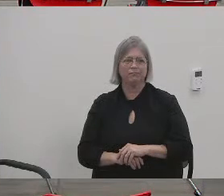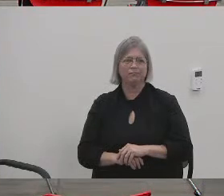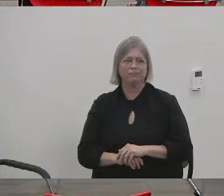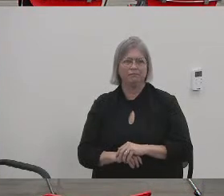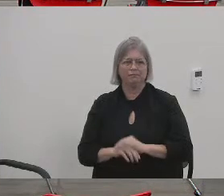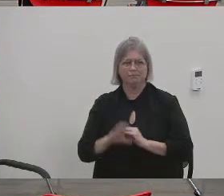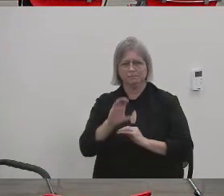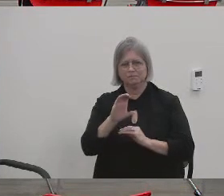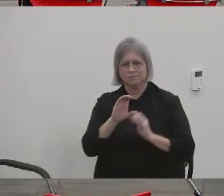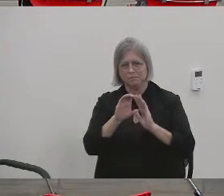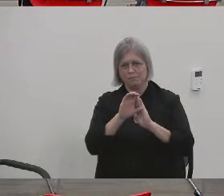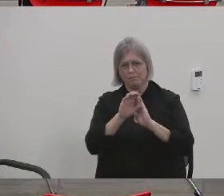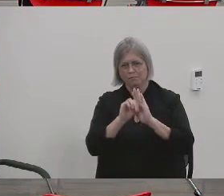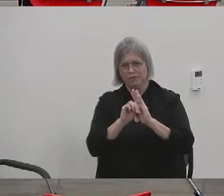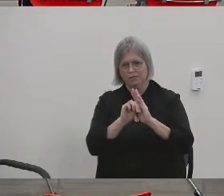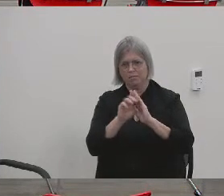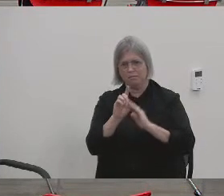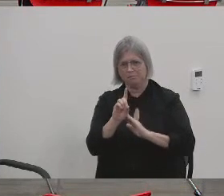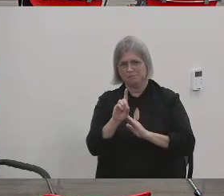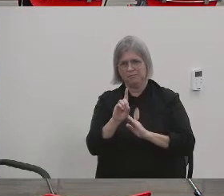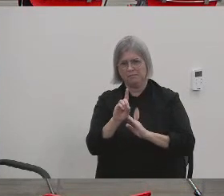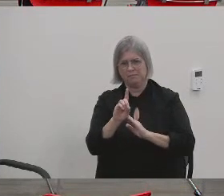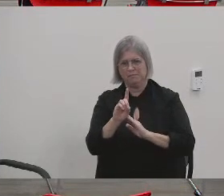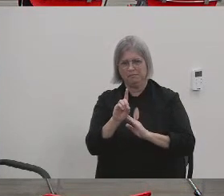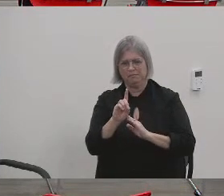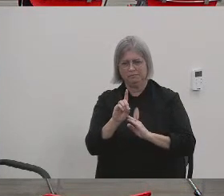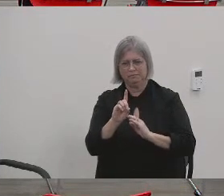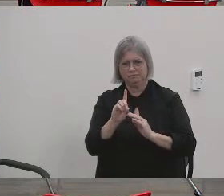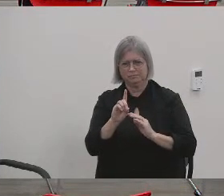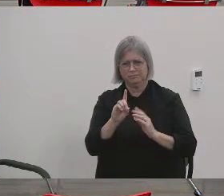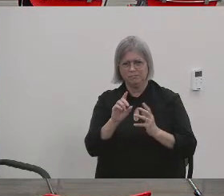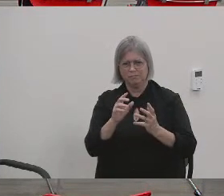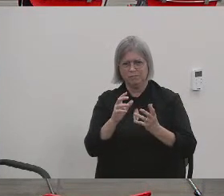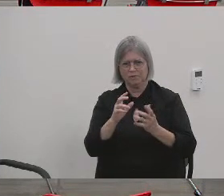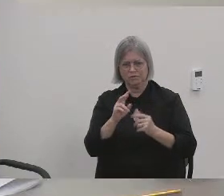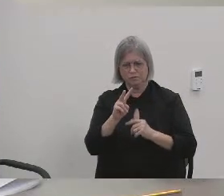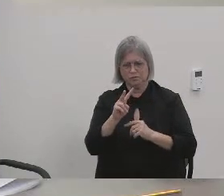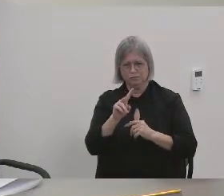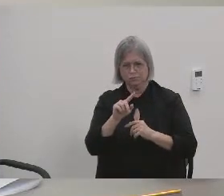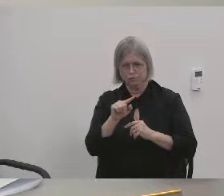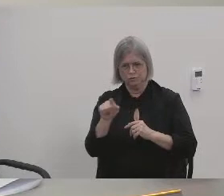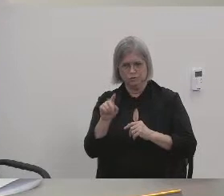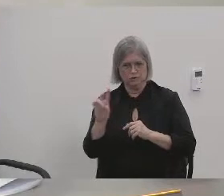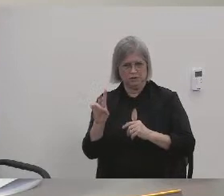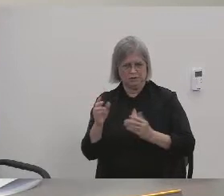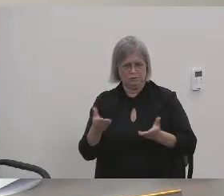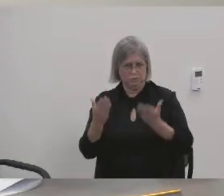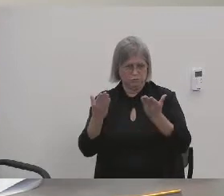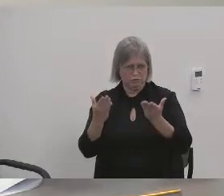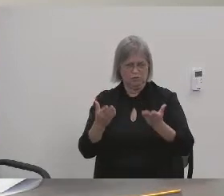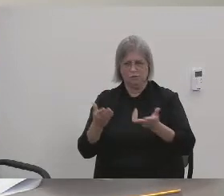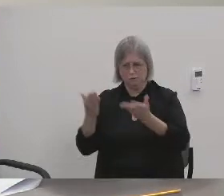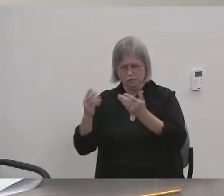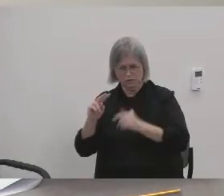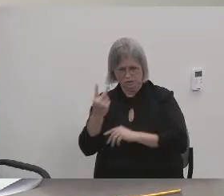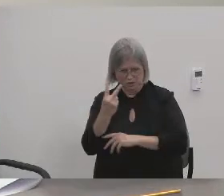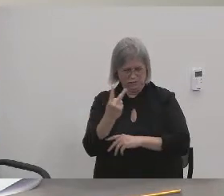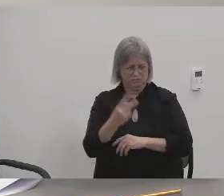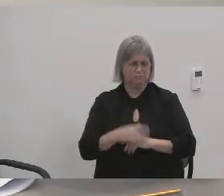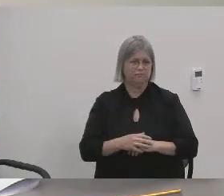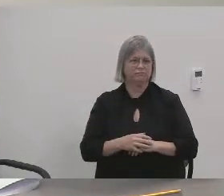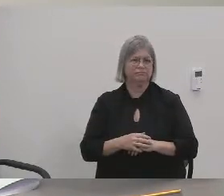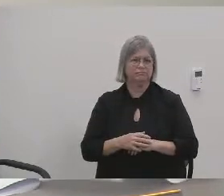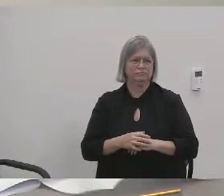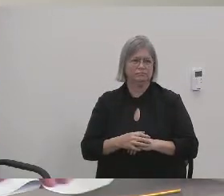Under curriculum, item D, we're looking for approval 2 through 7. Need a motion? So moved. Second. We